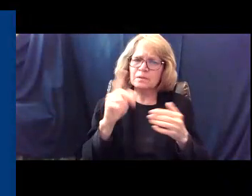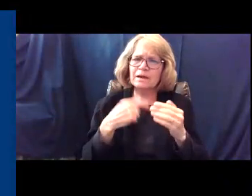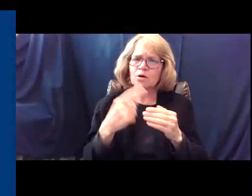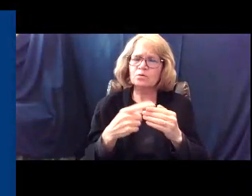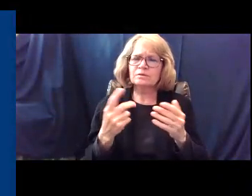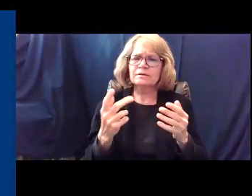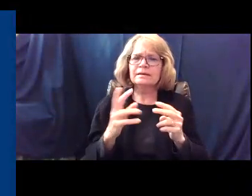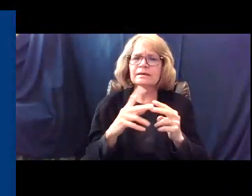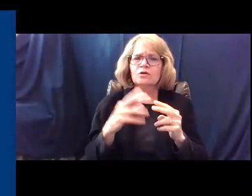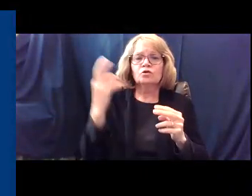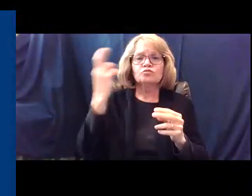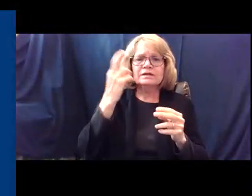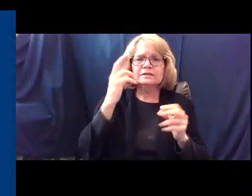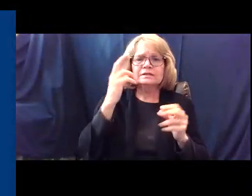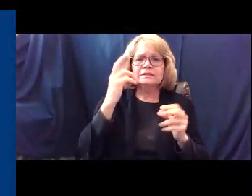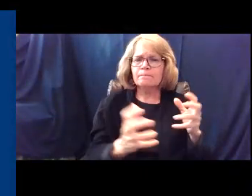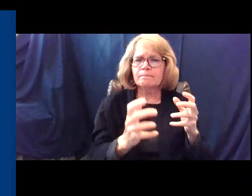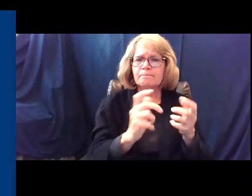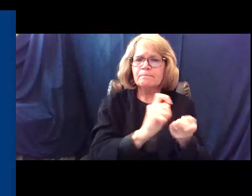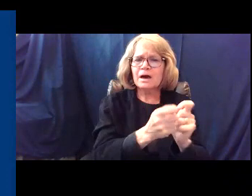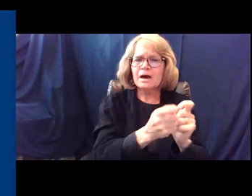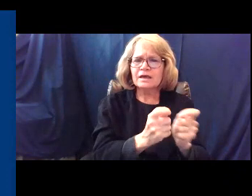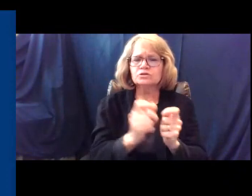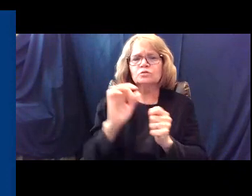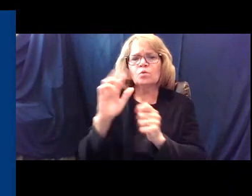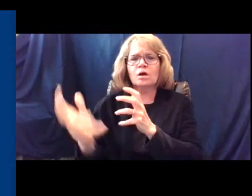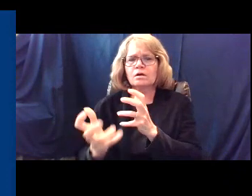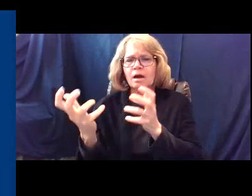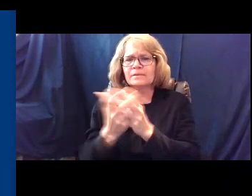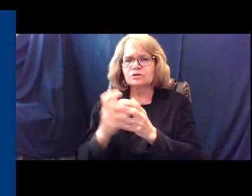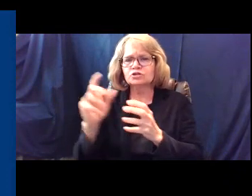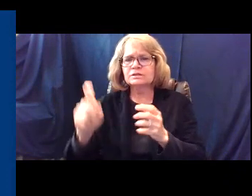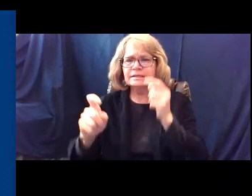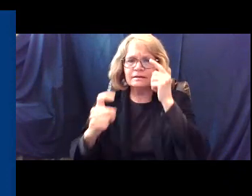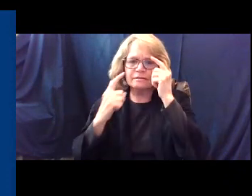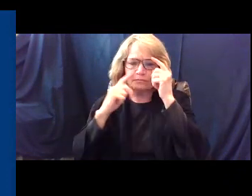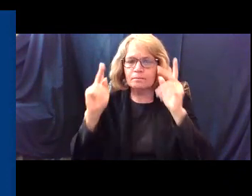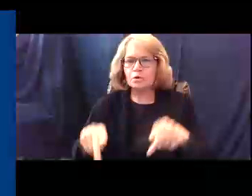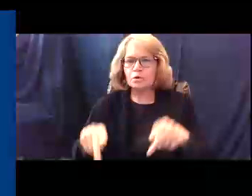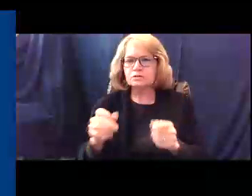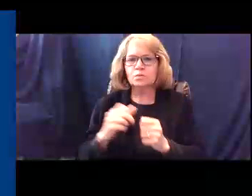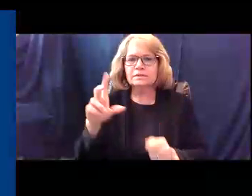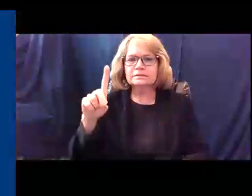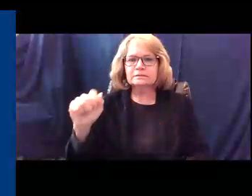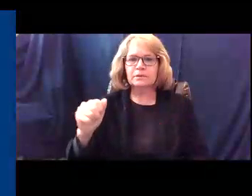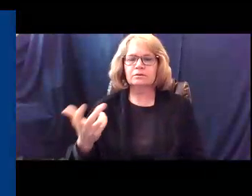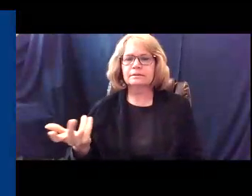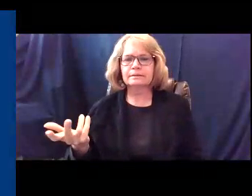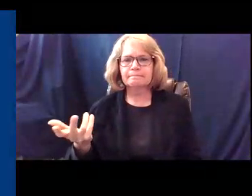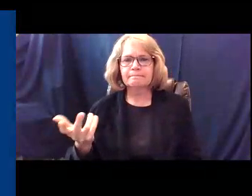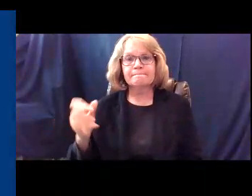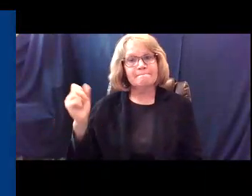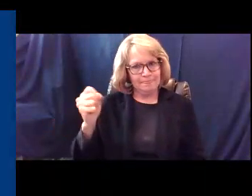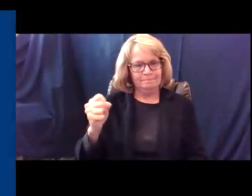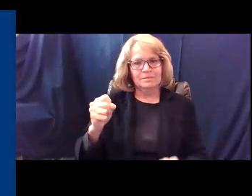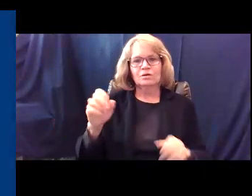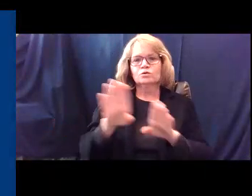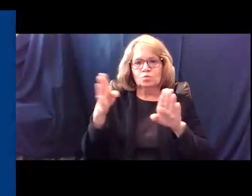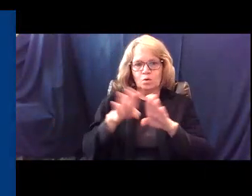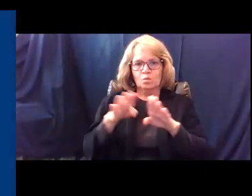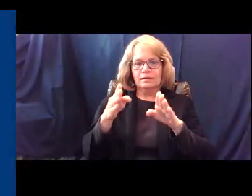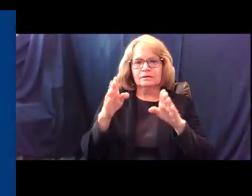either a reasonable modification or accommodation that might be needed for an individual with disability? Yes, widening